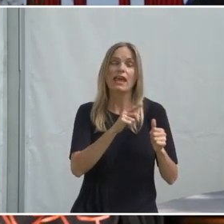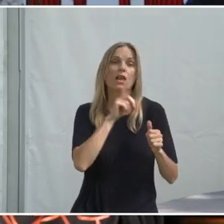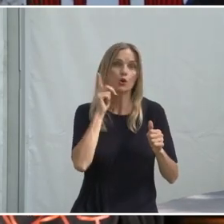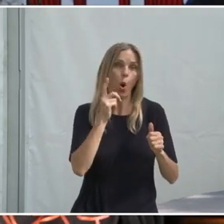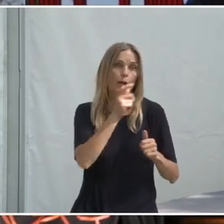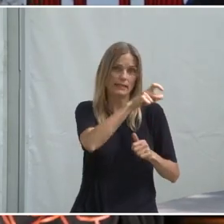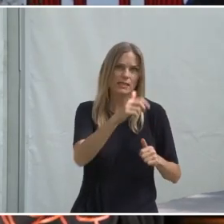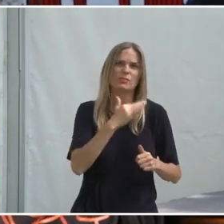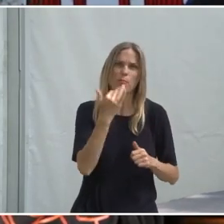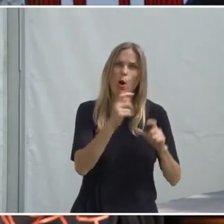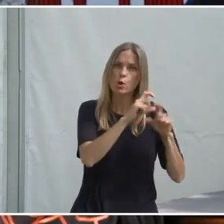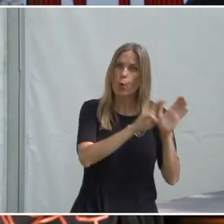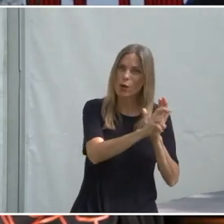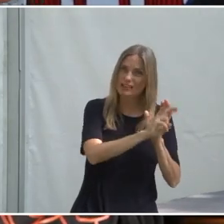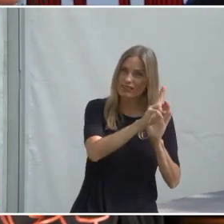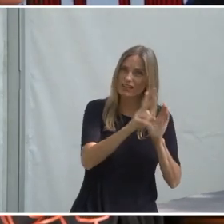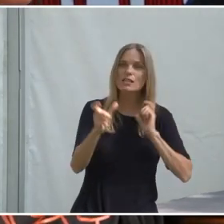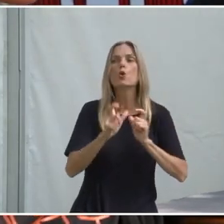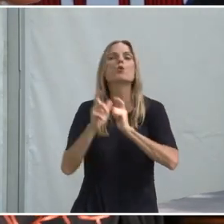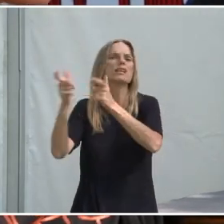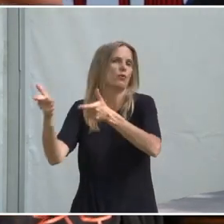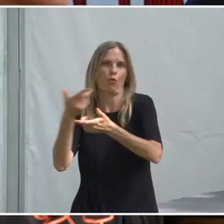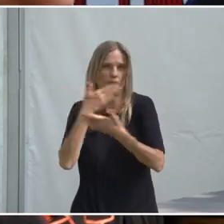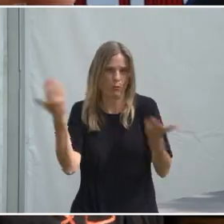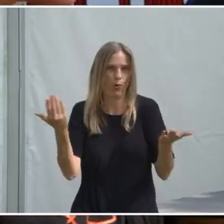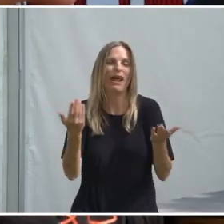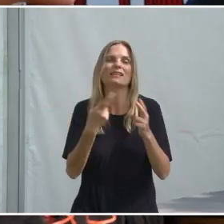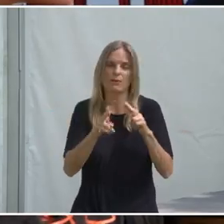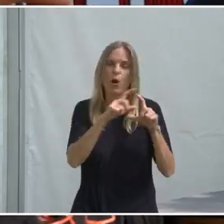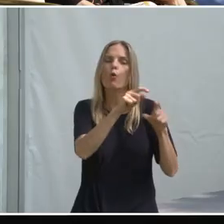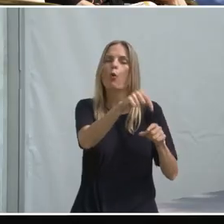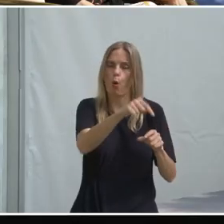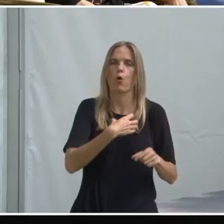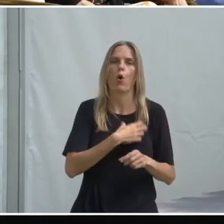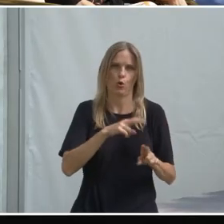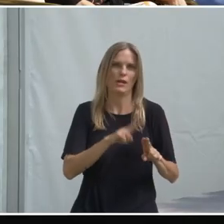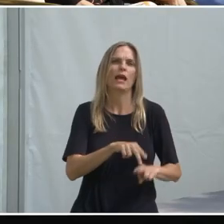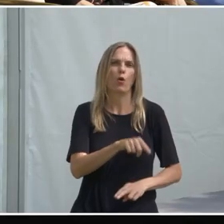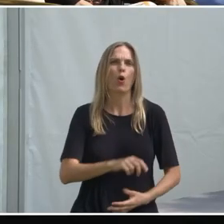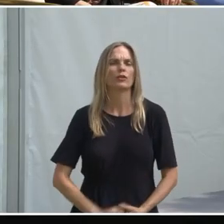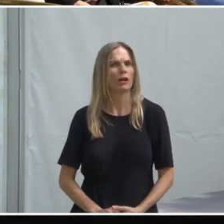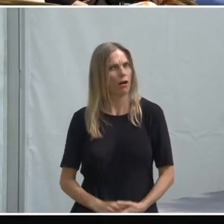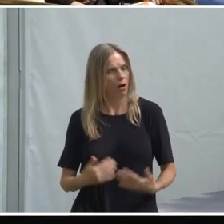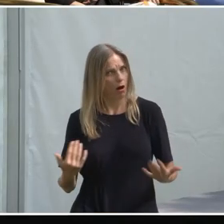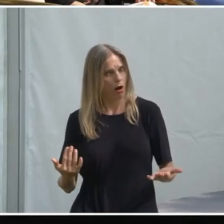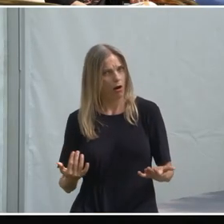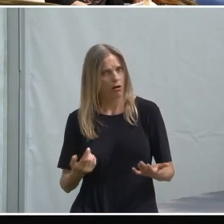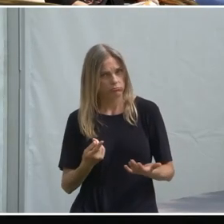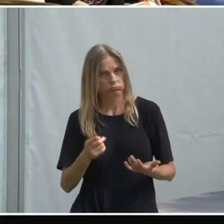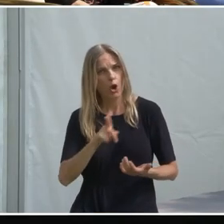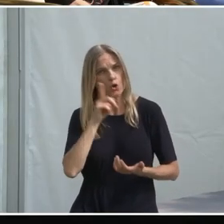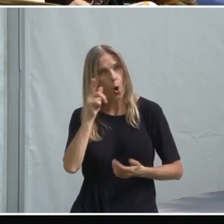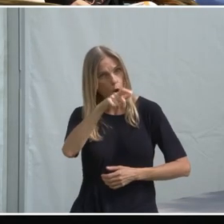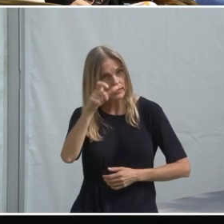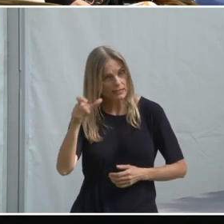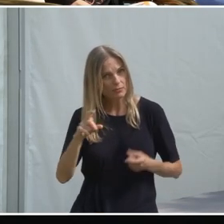could be one part of the solution for the people that actually are passive. But is there, putting yourself on the spot, because as young people, you can actually